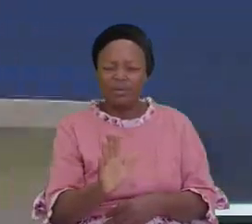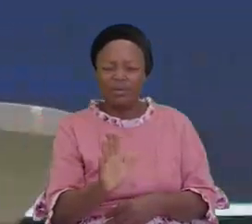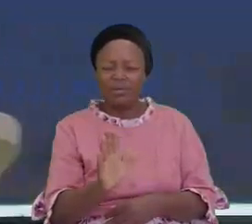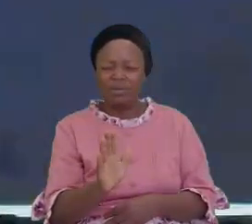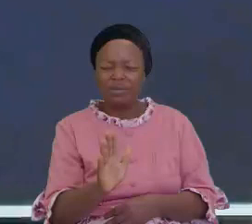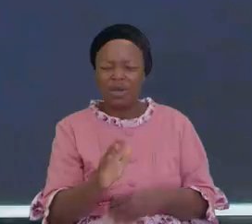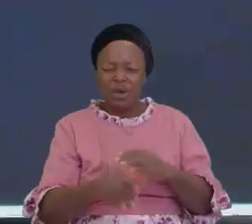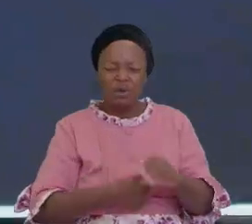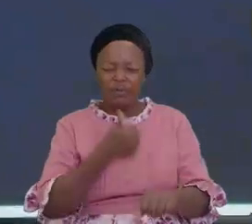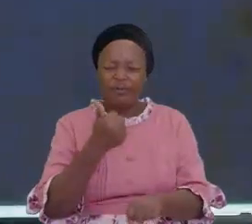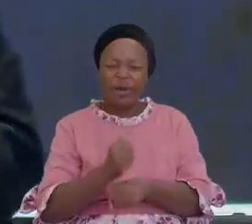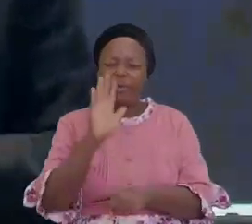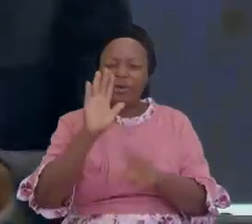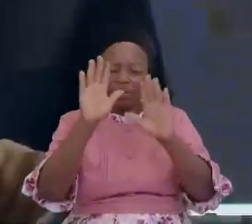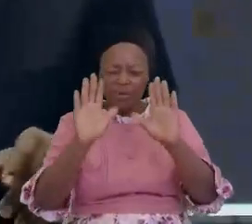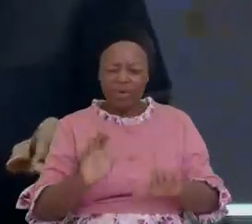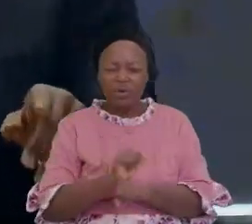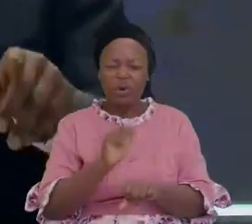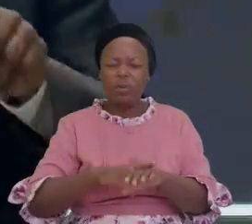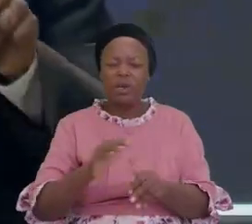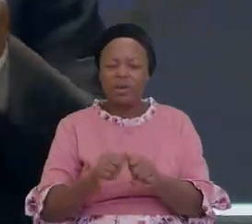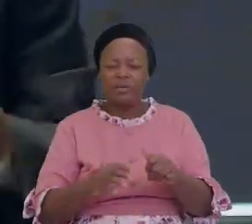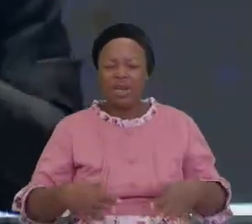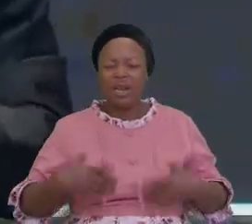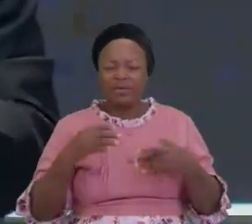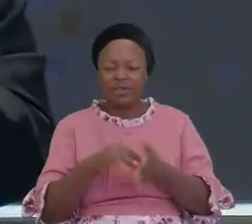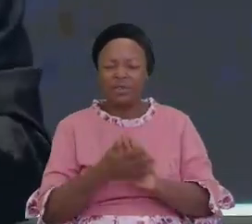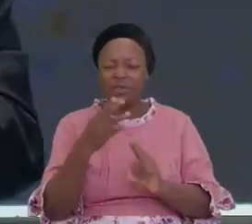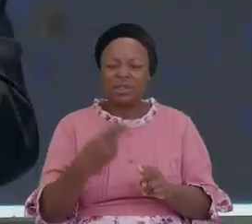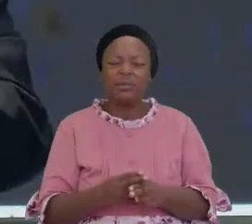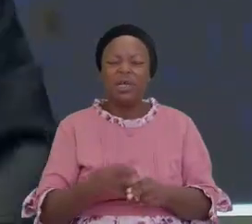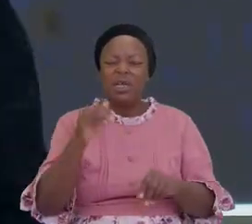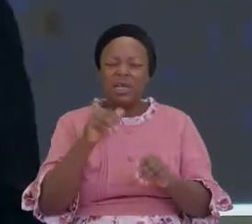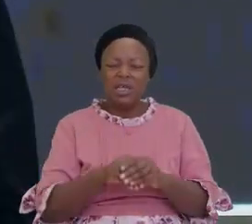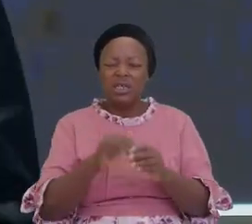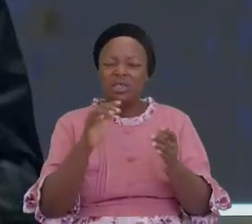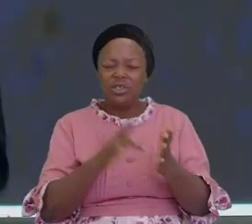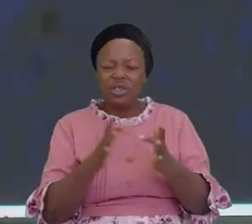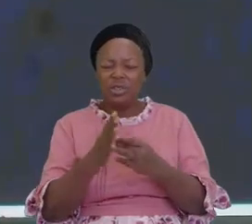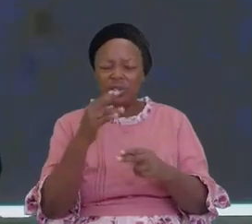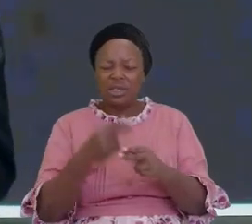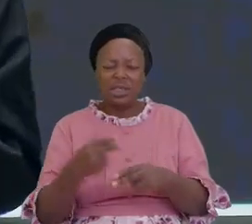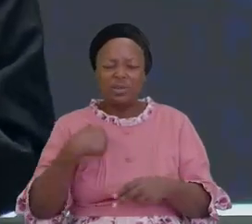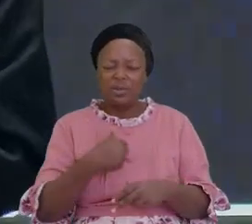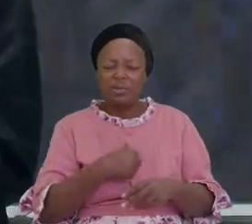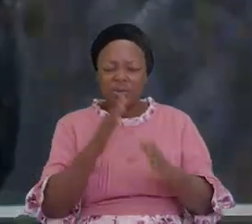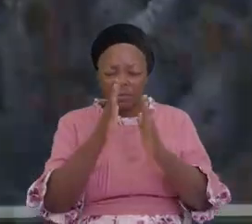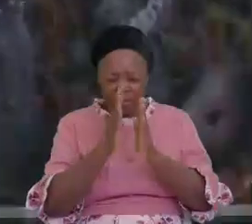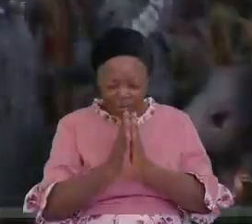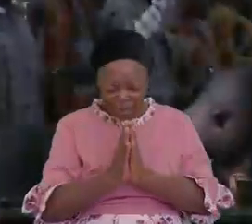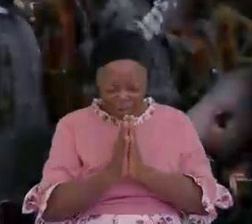Confirm your miracle upon every life. In Jesus' name we pray.